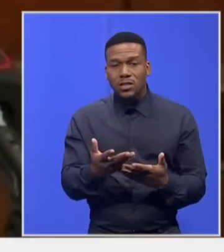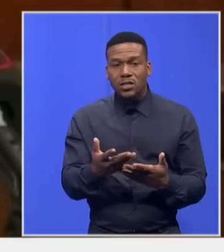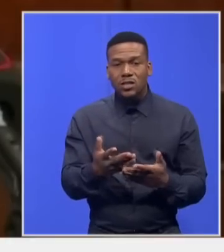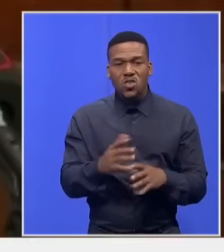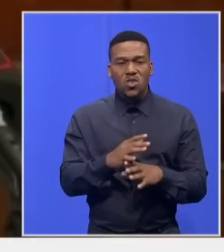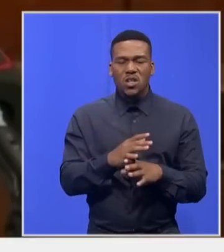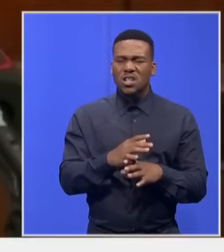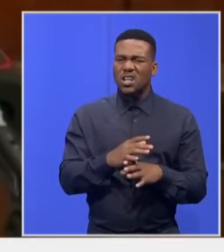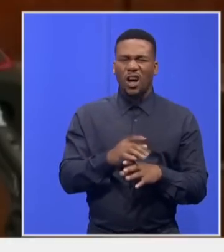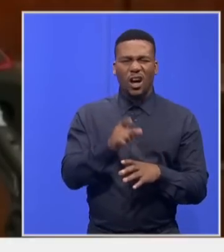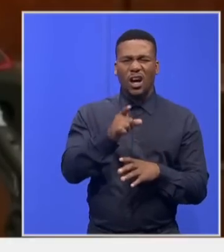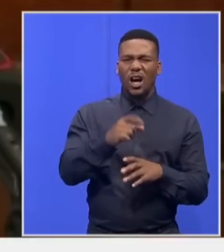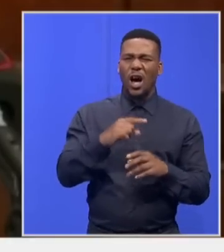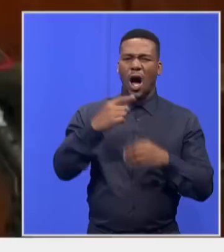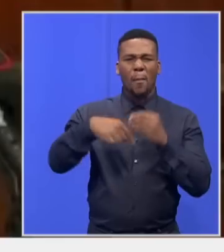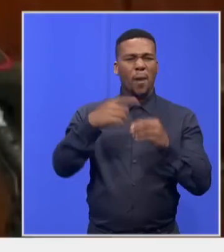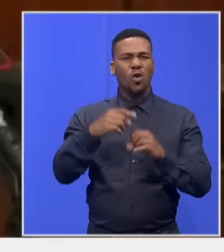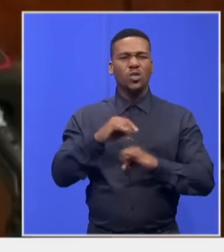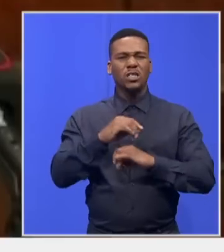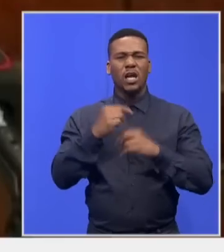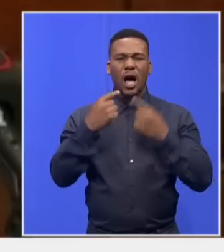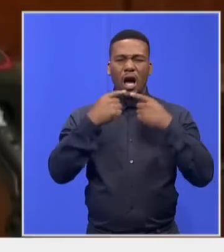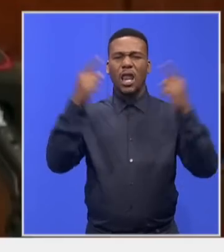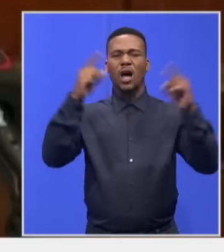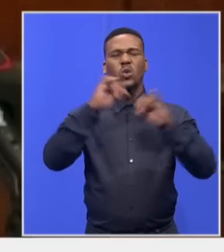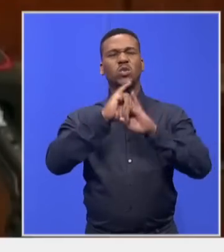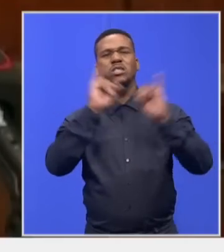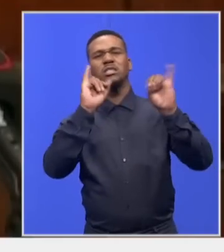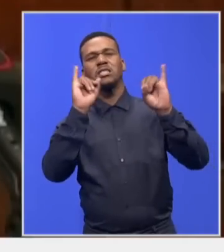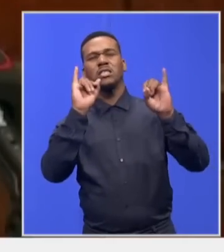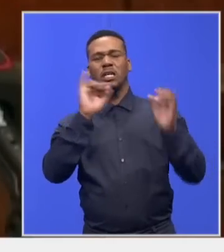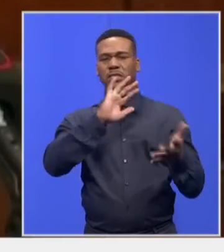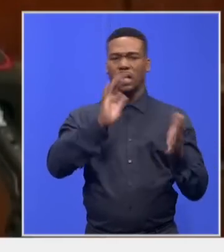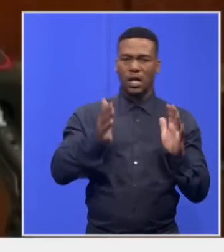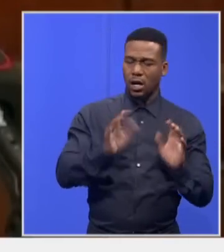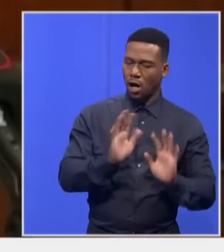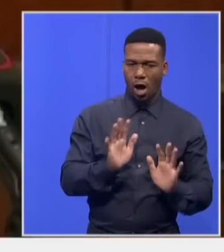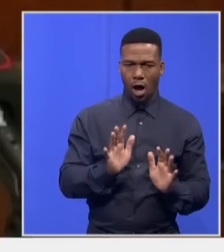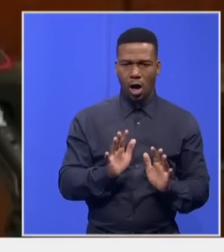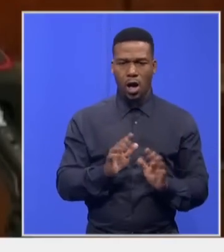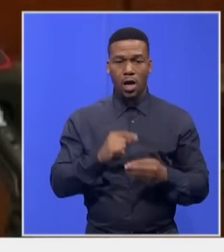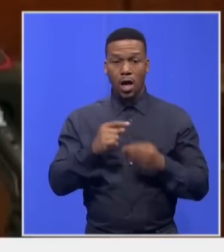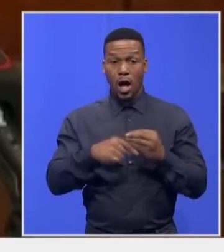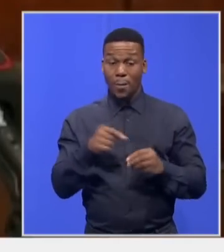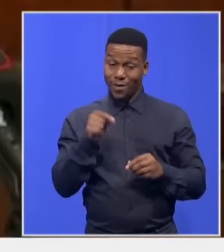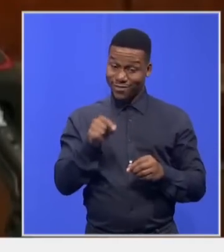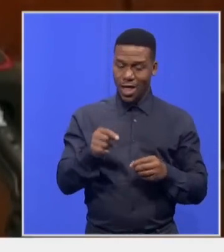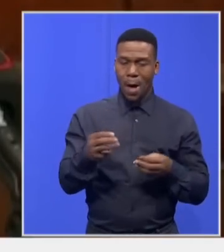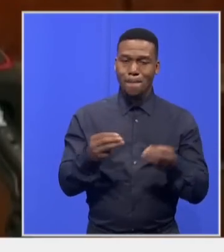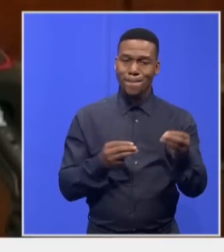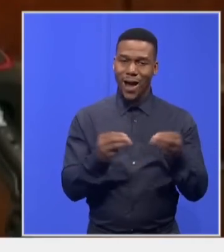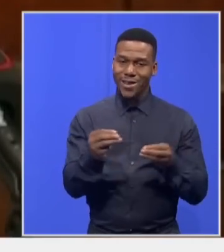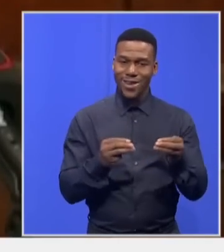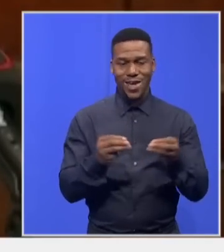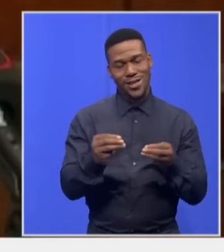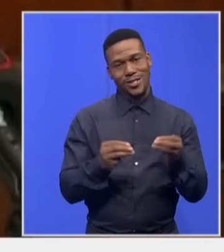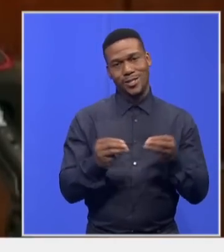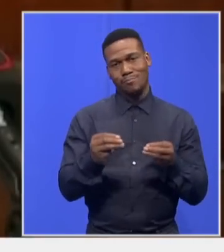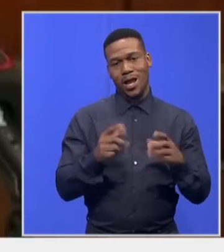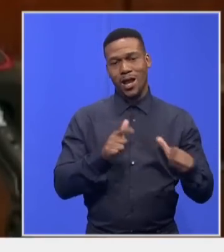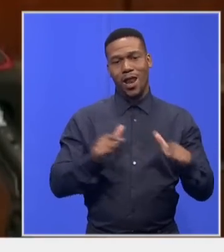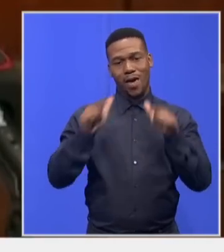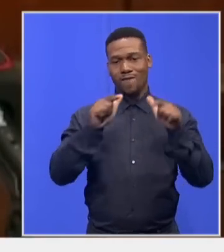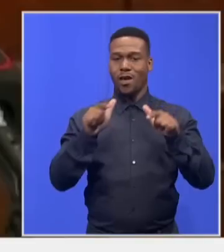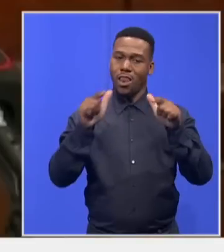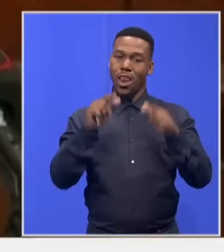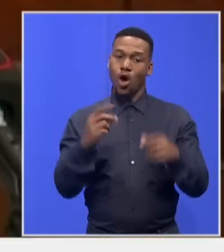state of disaster or not. But the interventions that are required there are at a management level and also at a technical level.